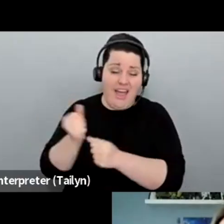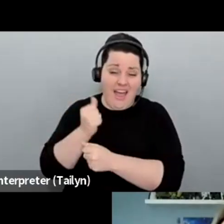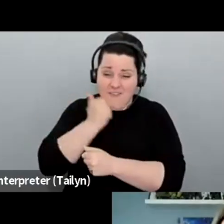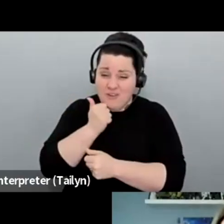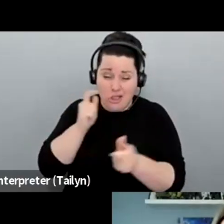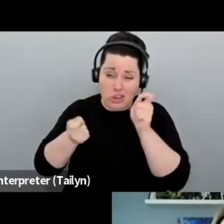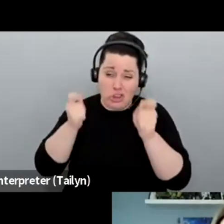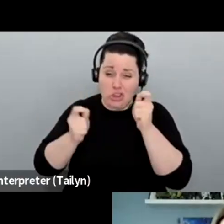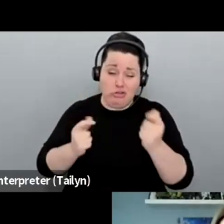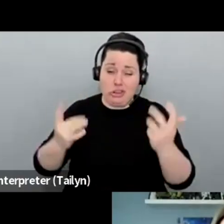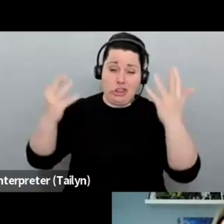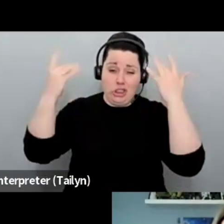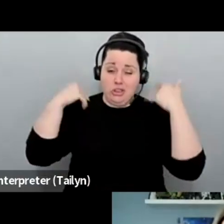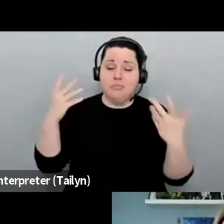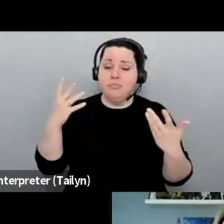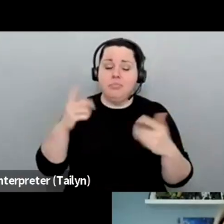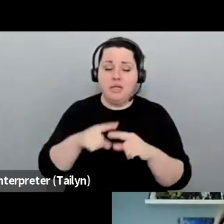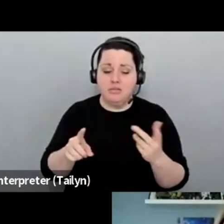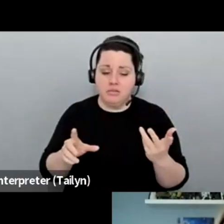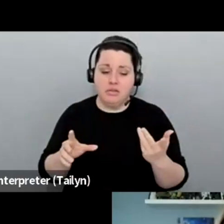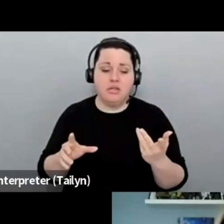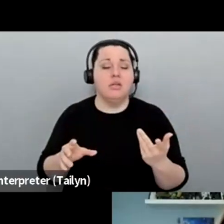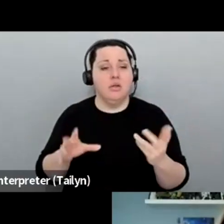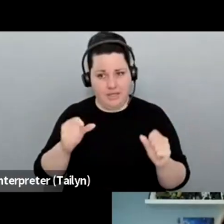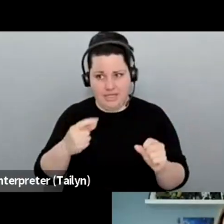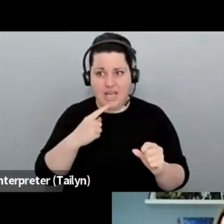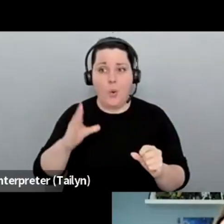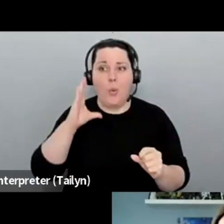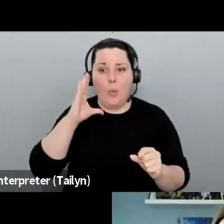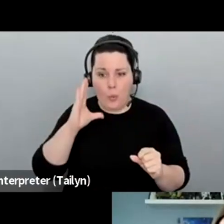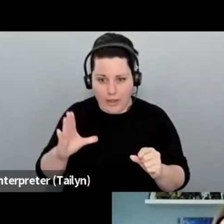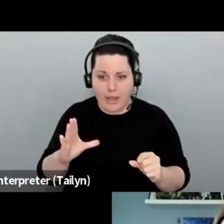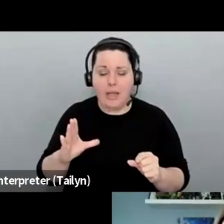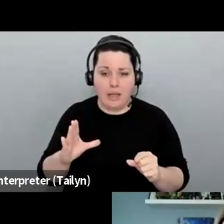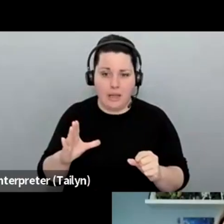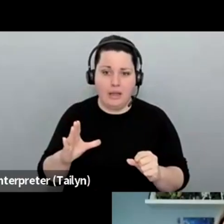changes. But one thing we can say is you will find out. You won't